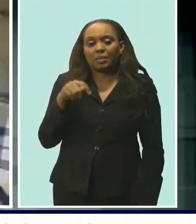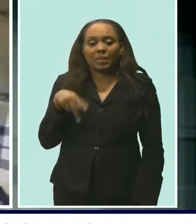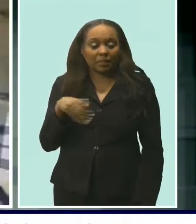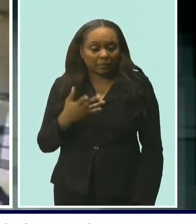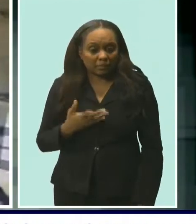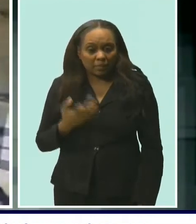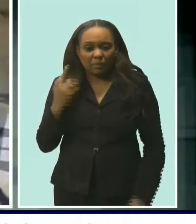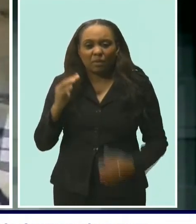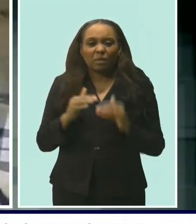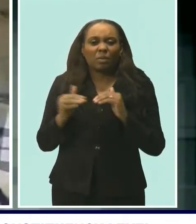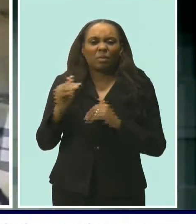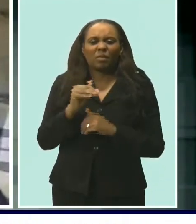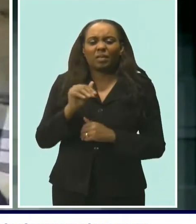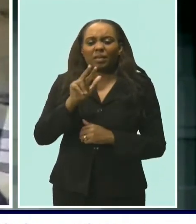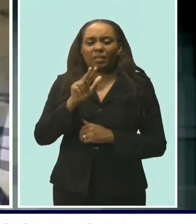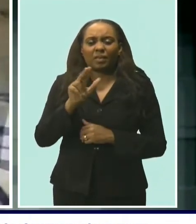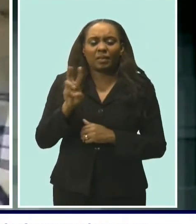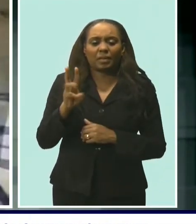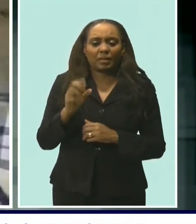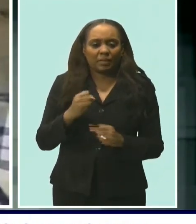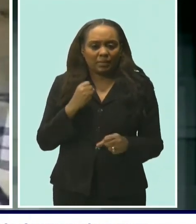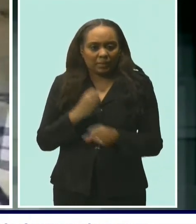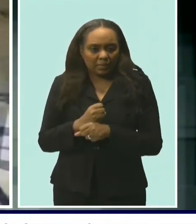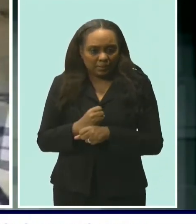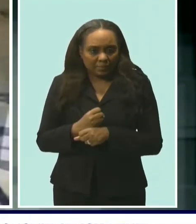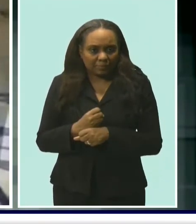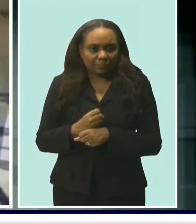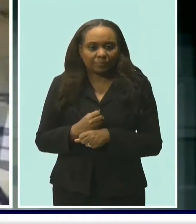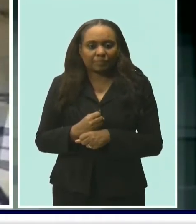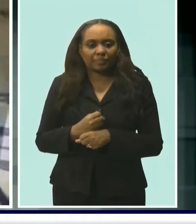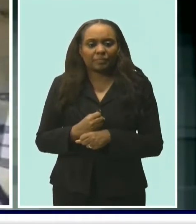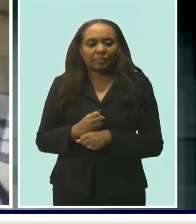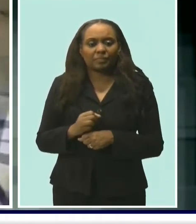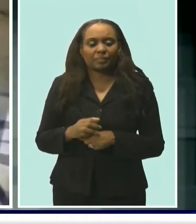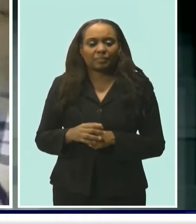for over 36 years. And it was a great